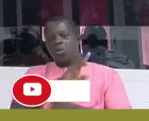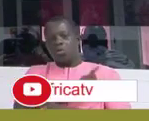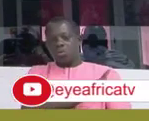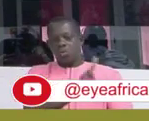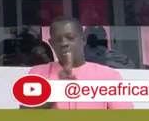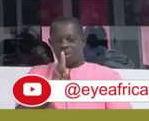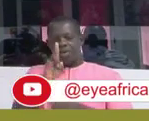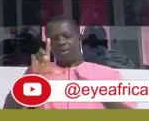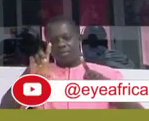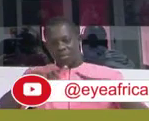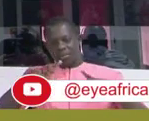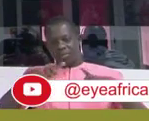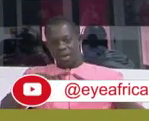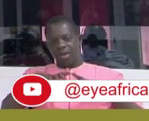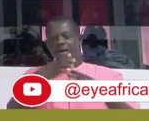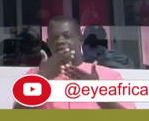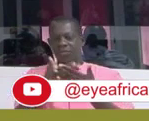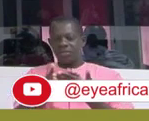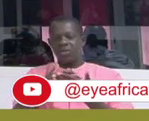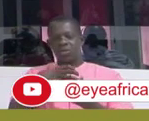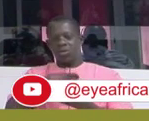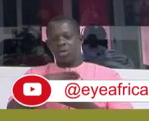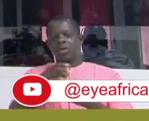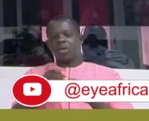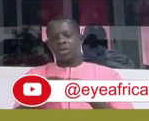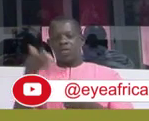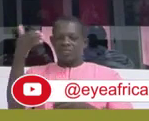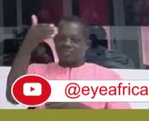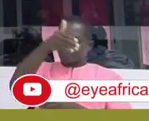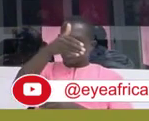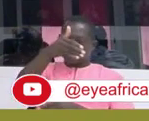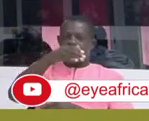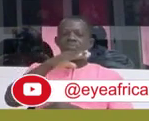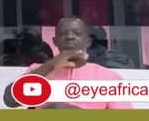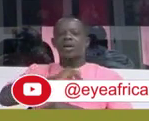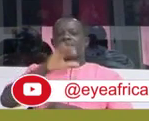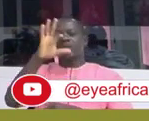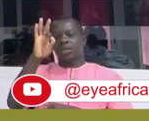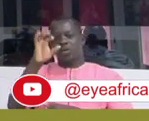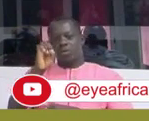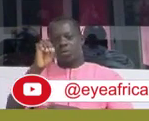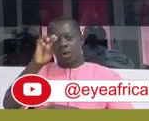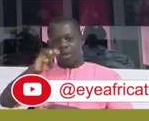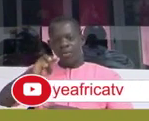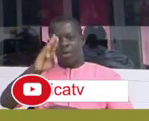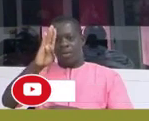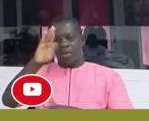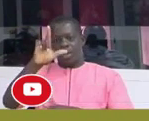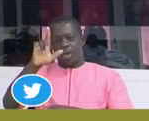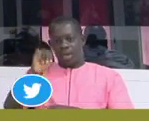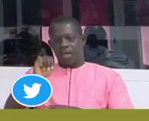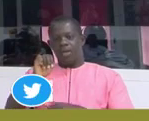and we prepared and we came to to visit